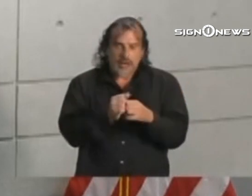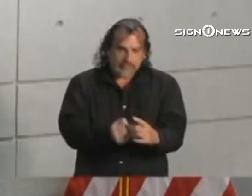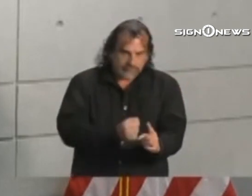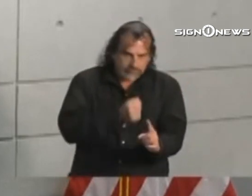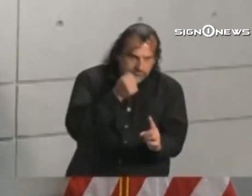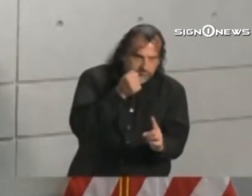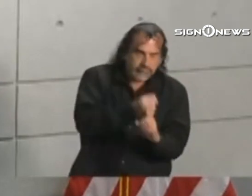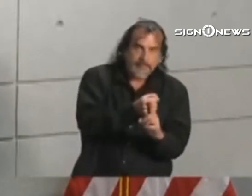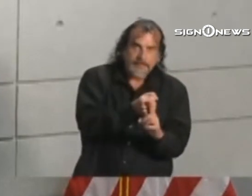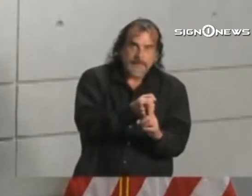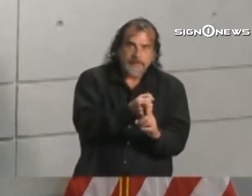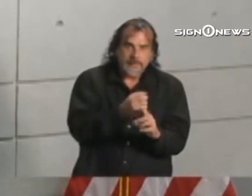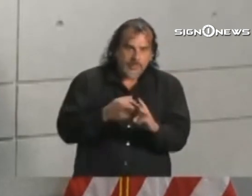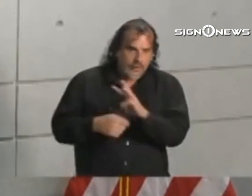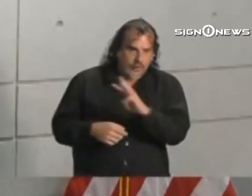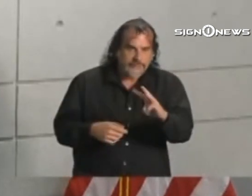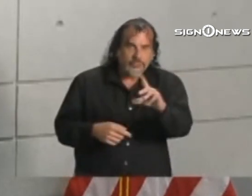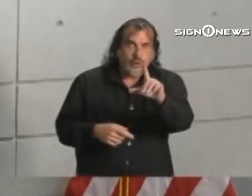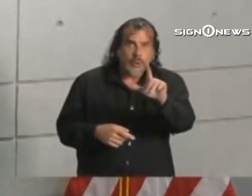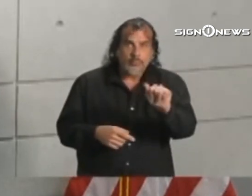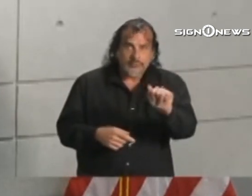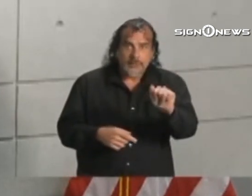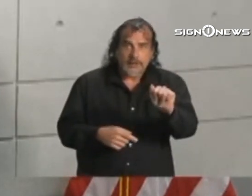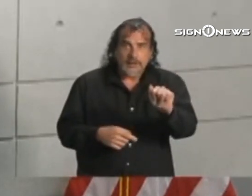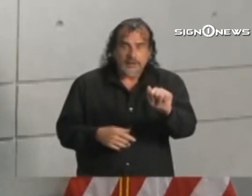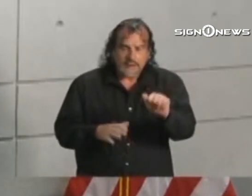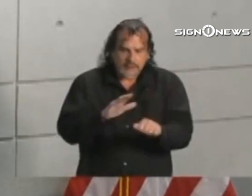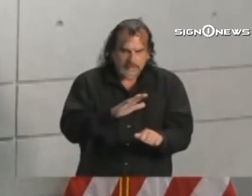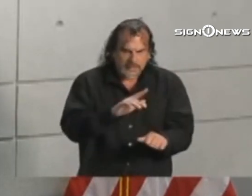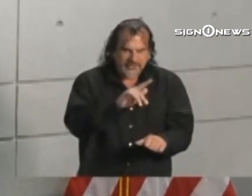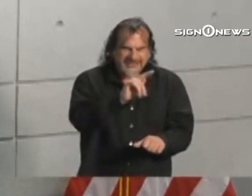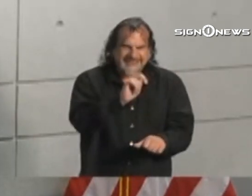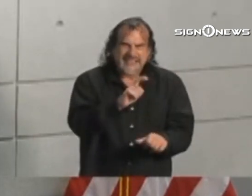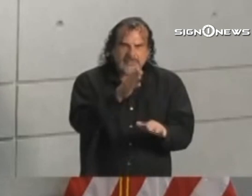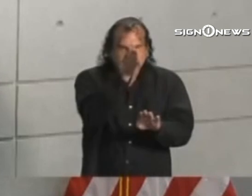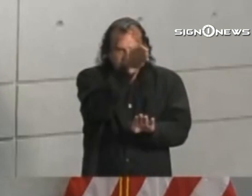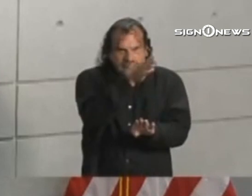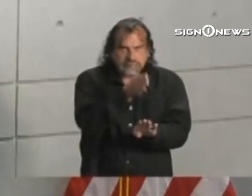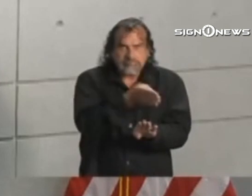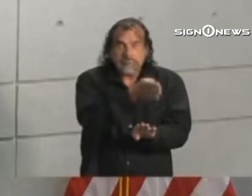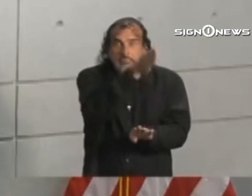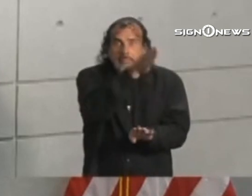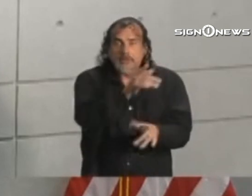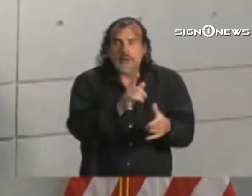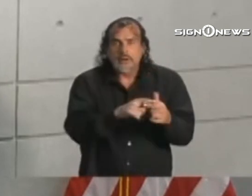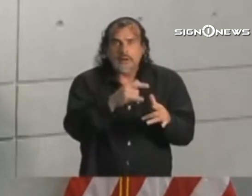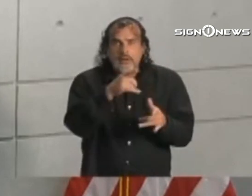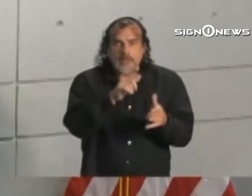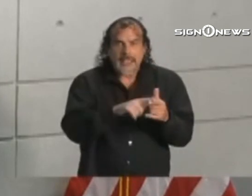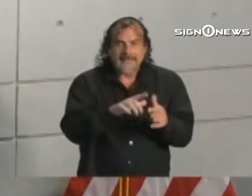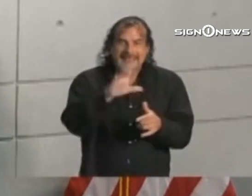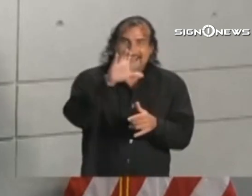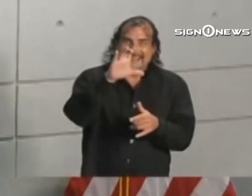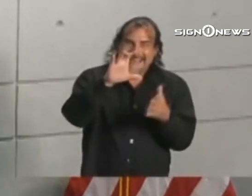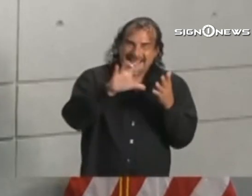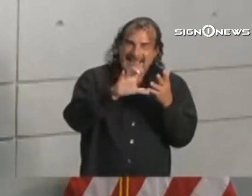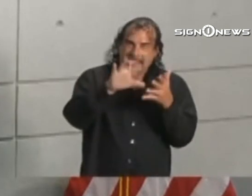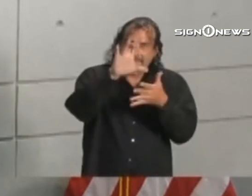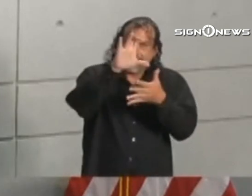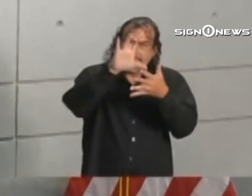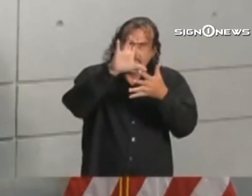landfall in western Louisiana near the Texas border as a Cat 4 storm. And